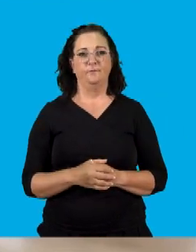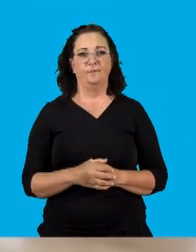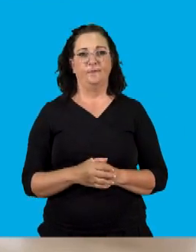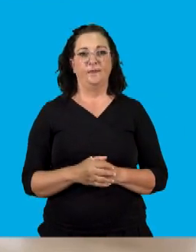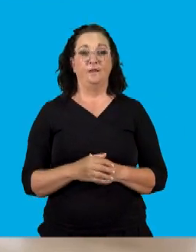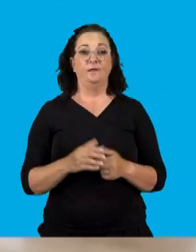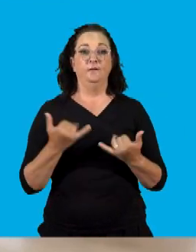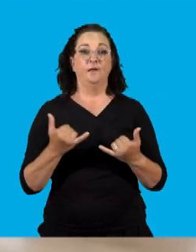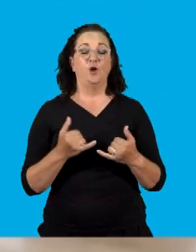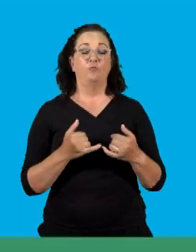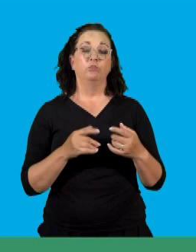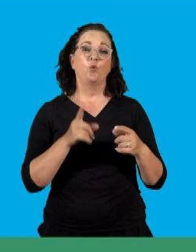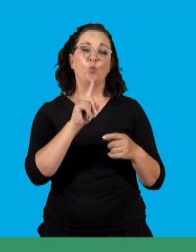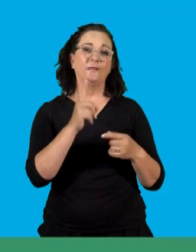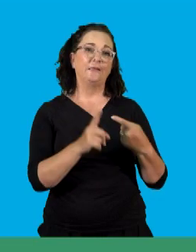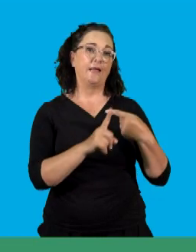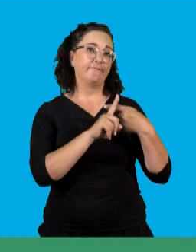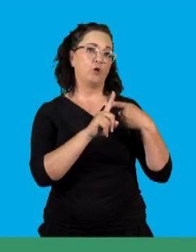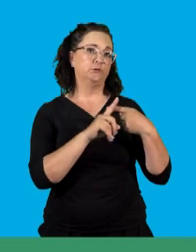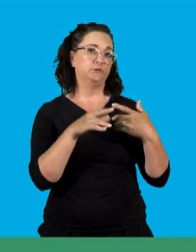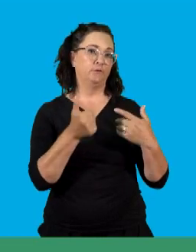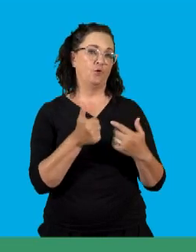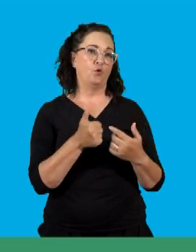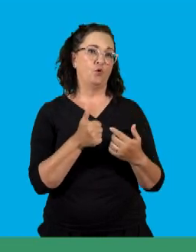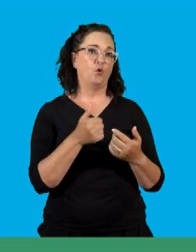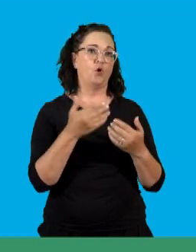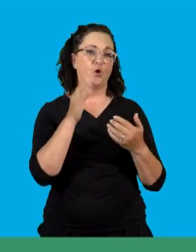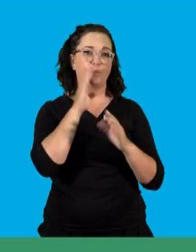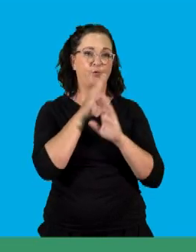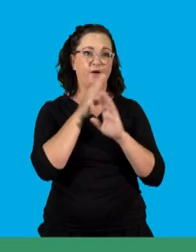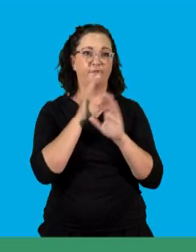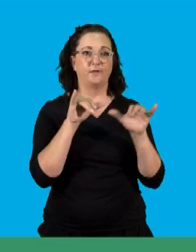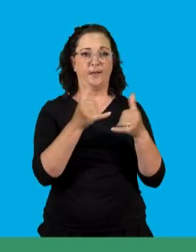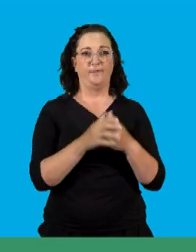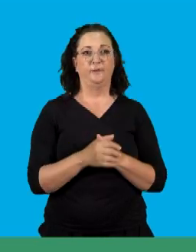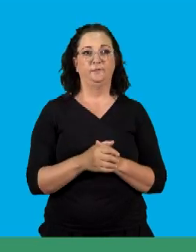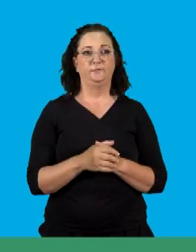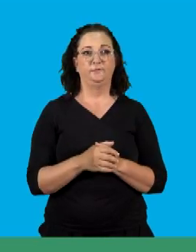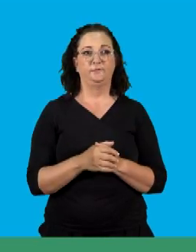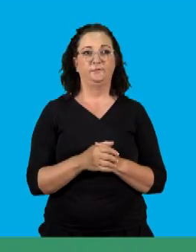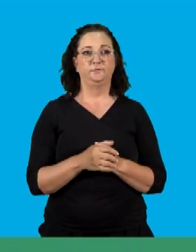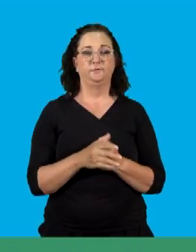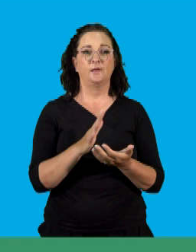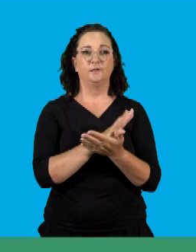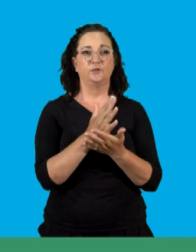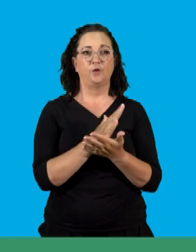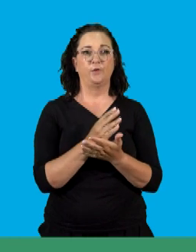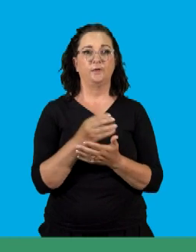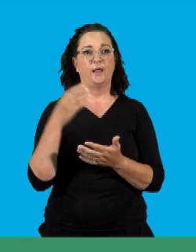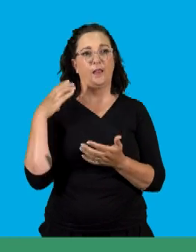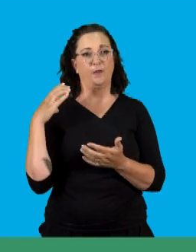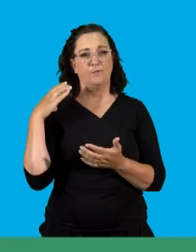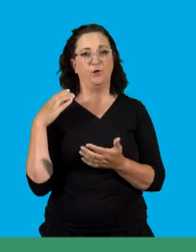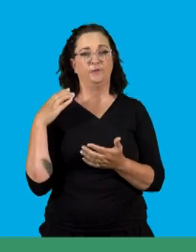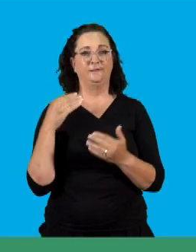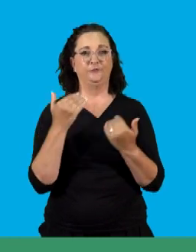let's move on to the advantages of a private company. Shareholders' liability is restricted to the number of